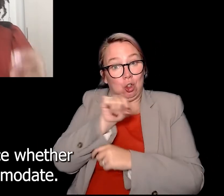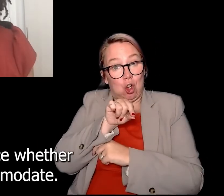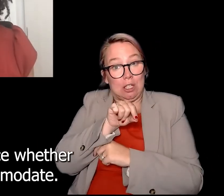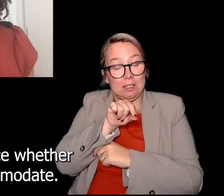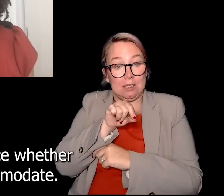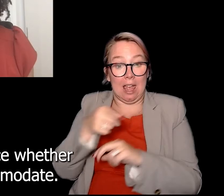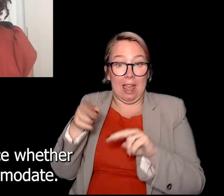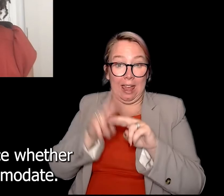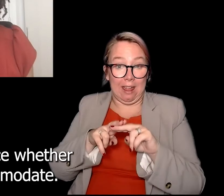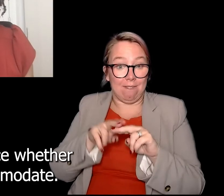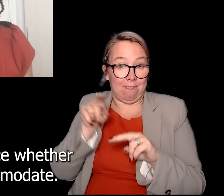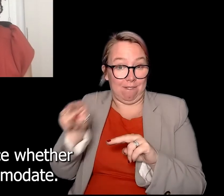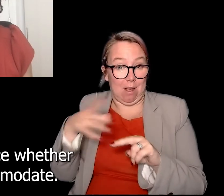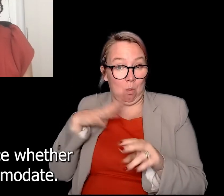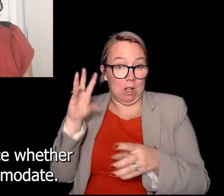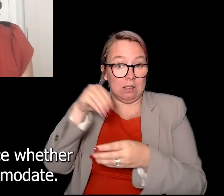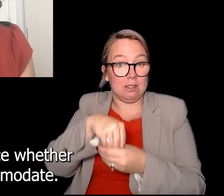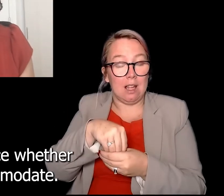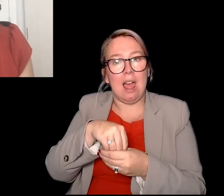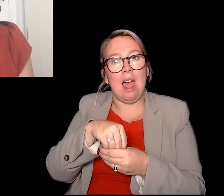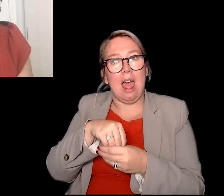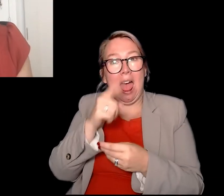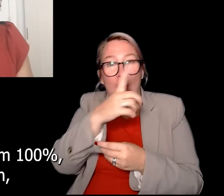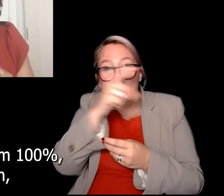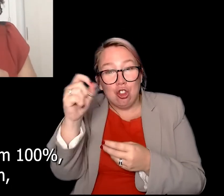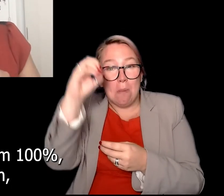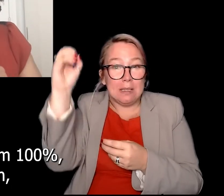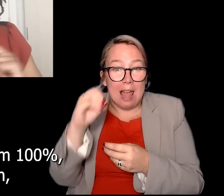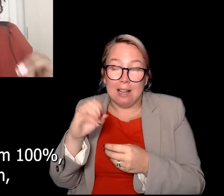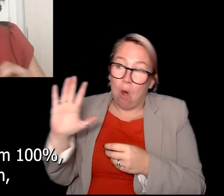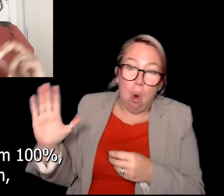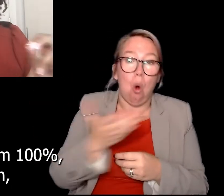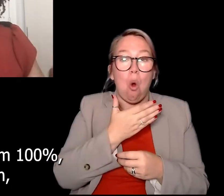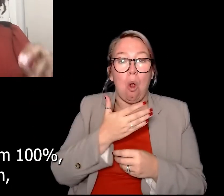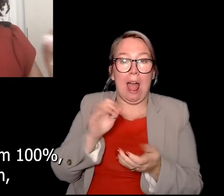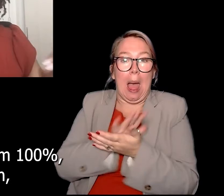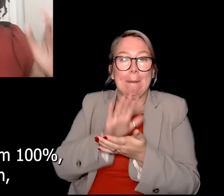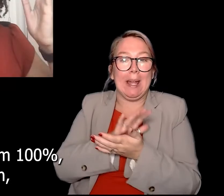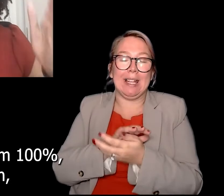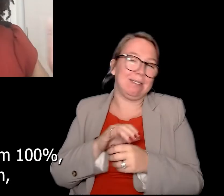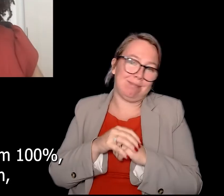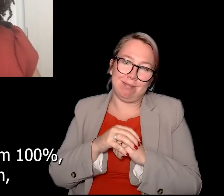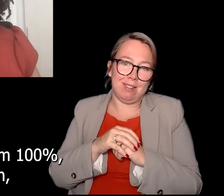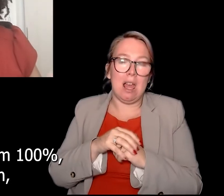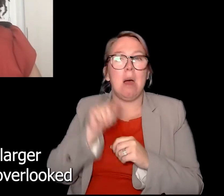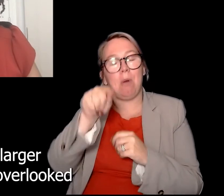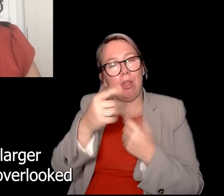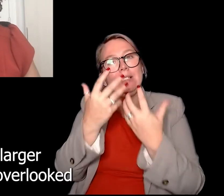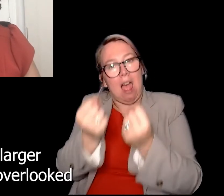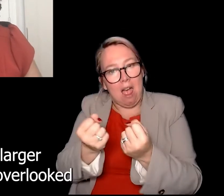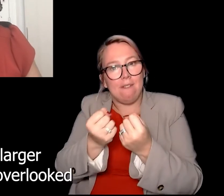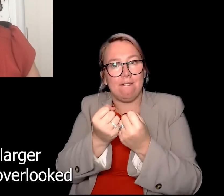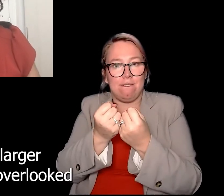is absolutely a choice whether or not you're gonna accommodate. And I'm not saying you have to make the platform 100%, you know, for every single person,